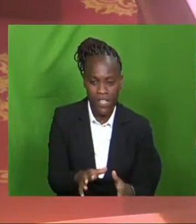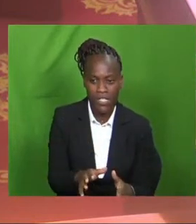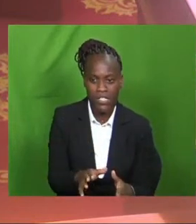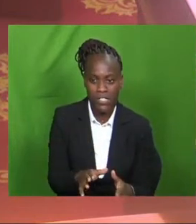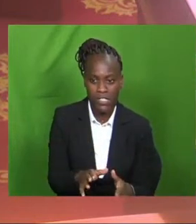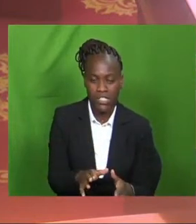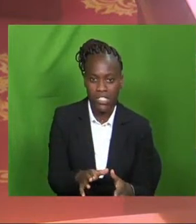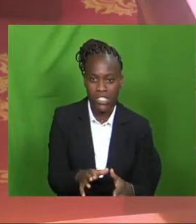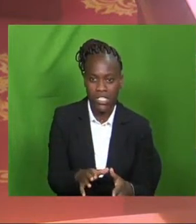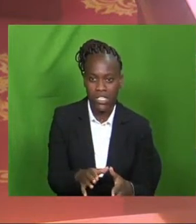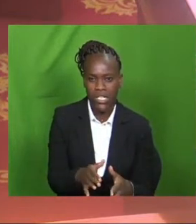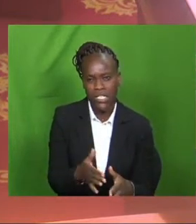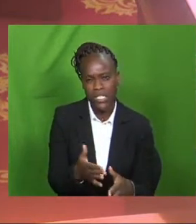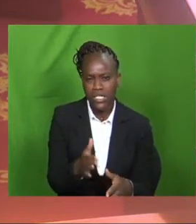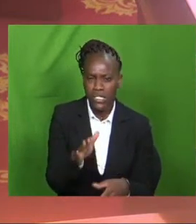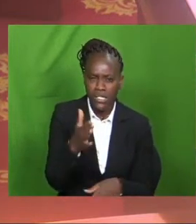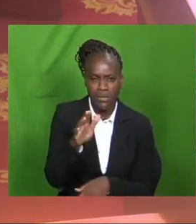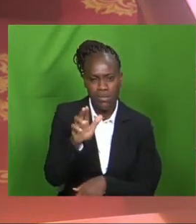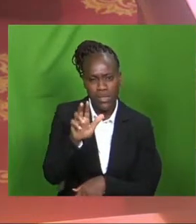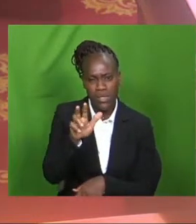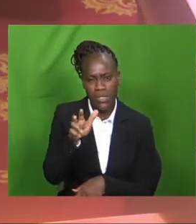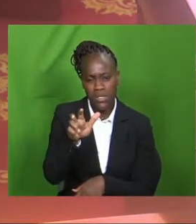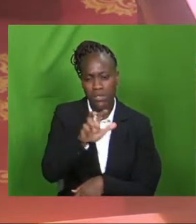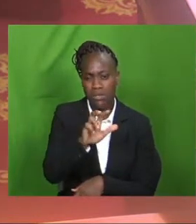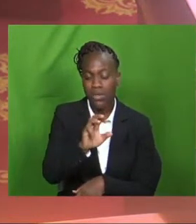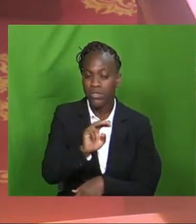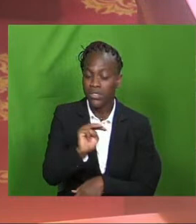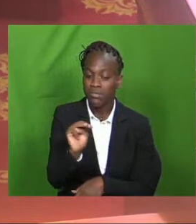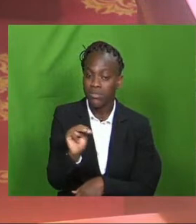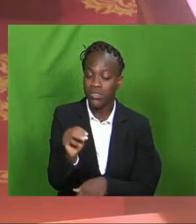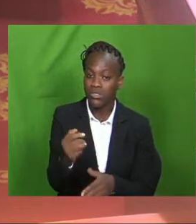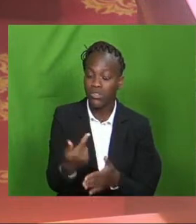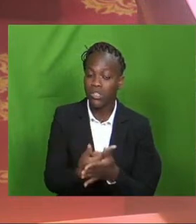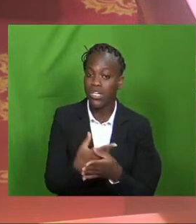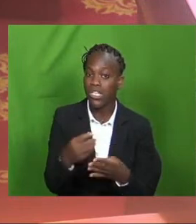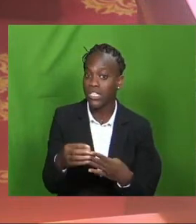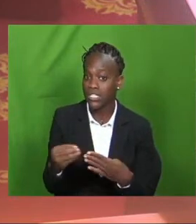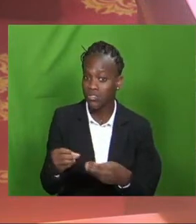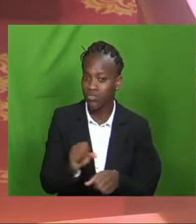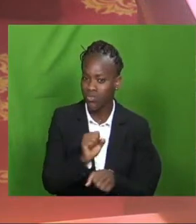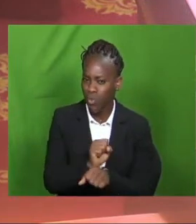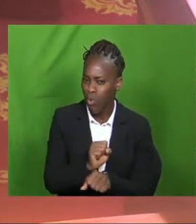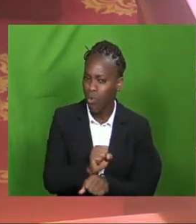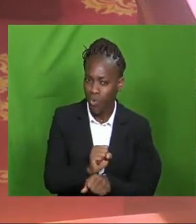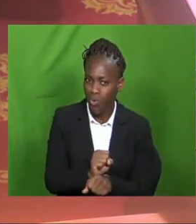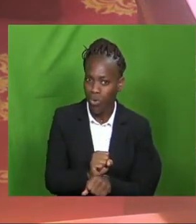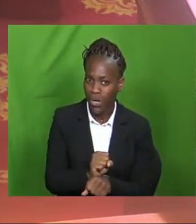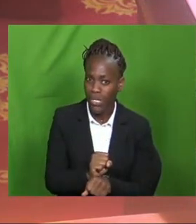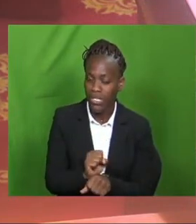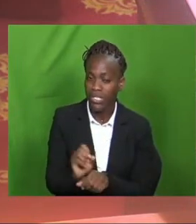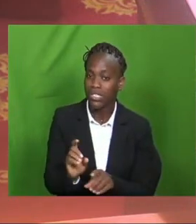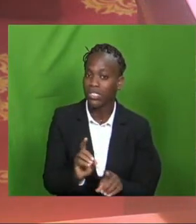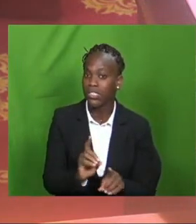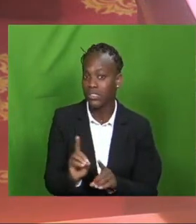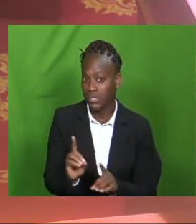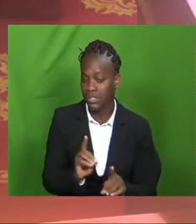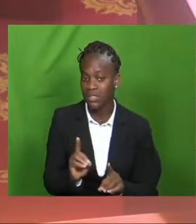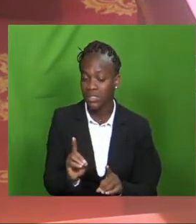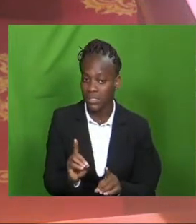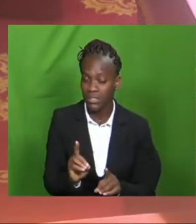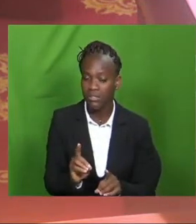of 300 million Ghana cedis. So work has been done and it's being